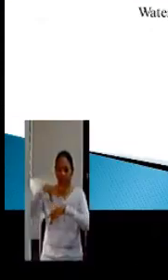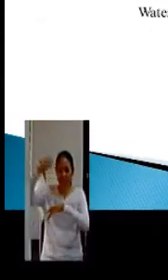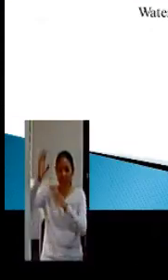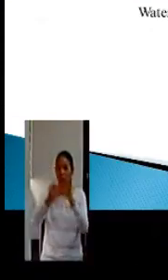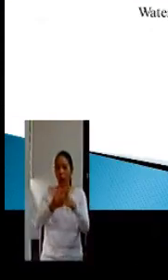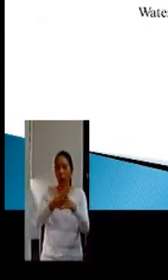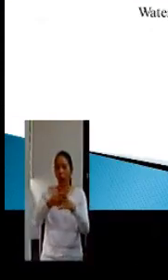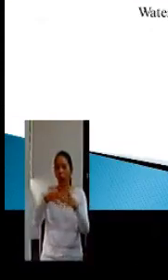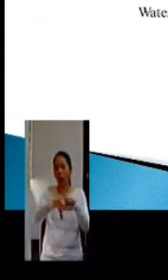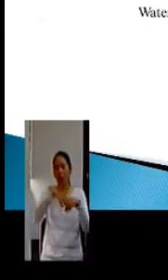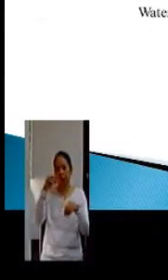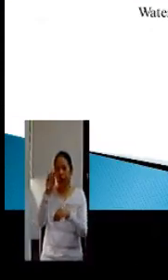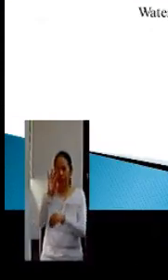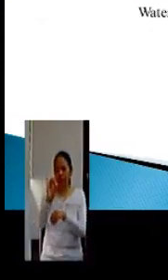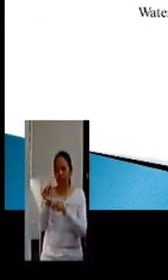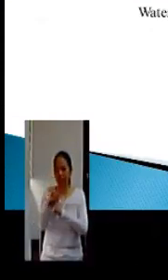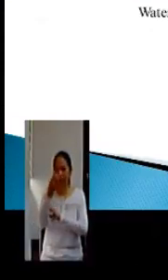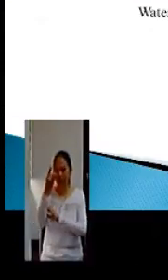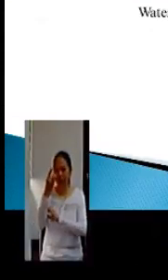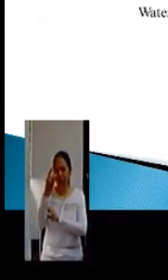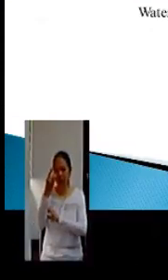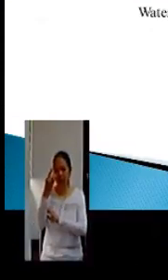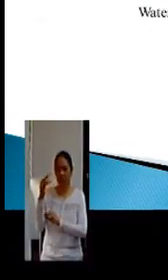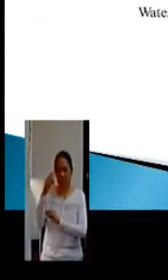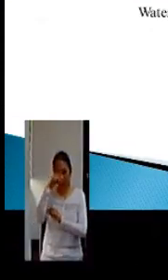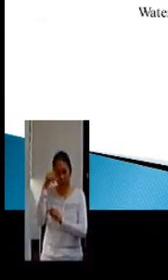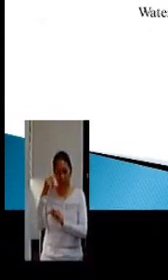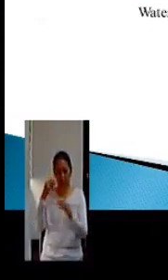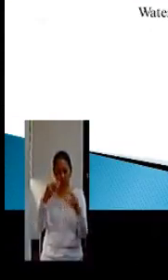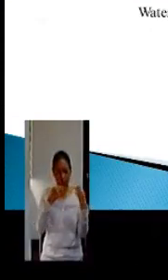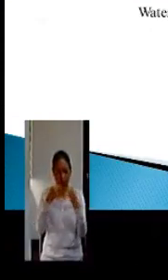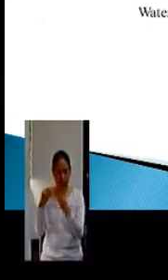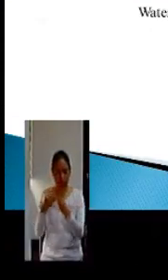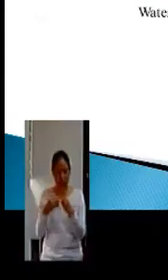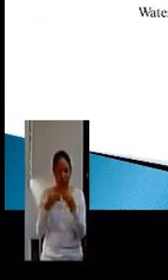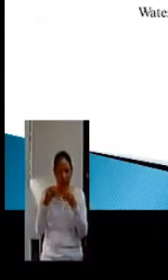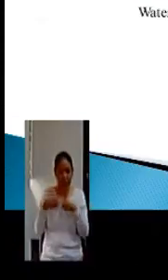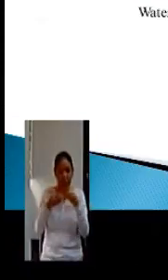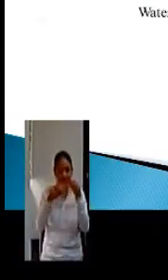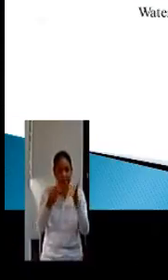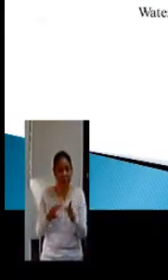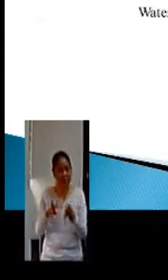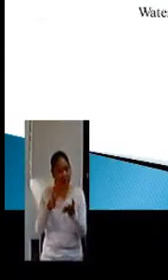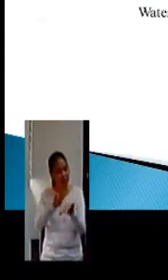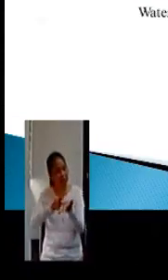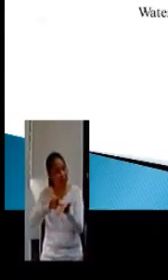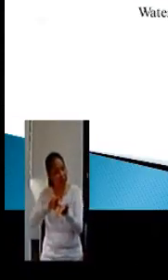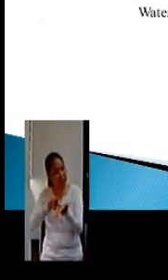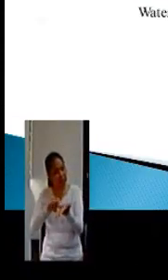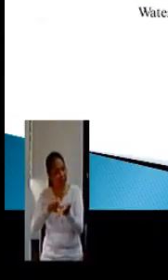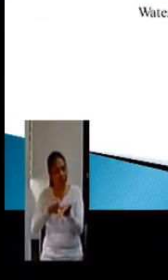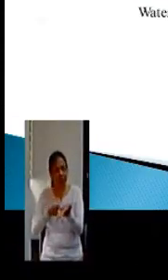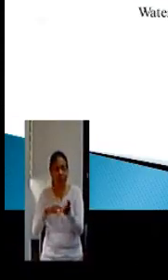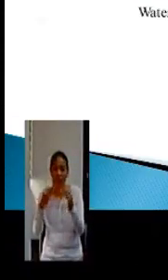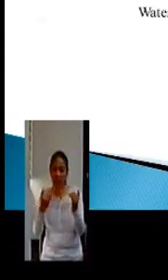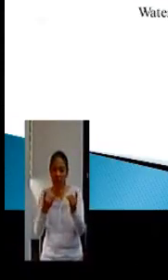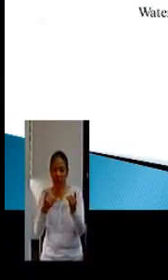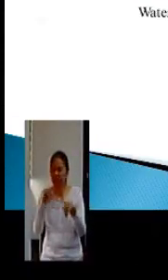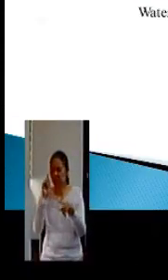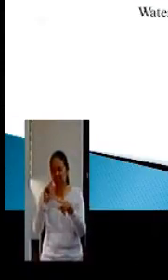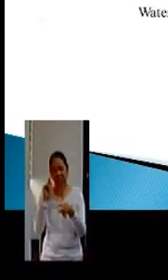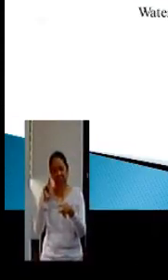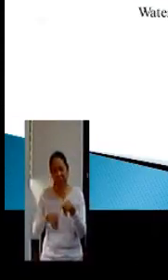maganda. Kasi we were taught that it will give us vitamin. Today, it might give us not a vitamin. Because